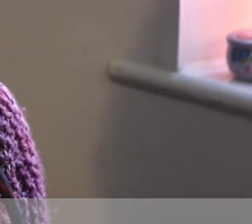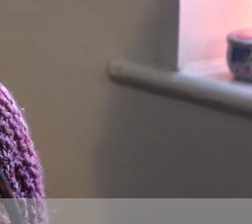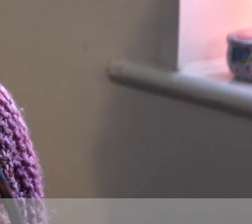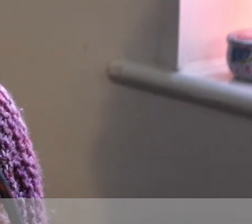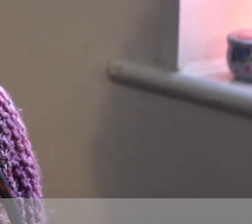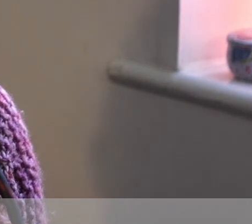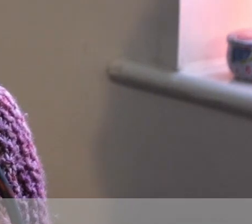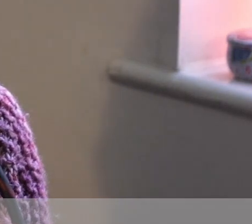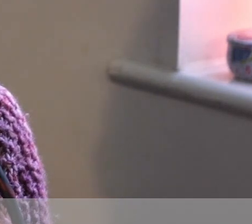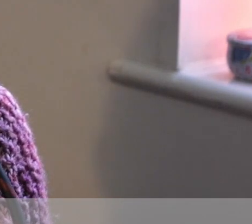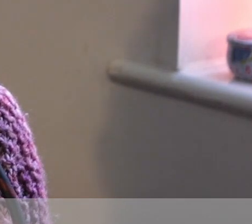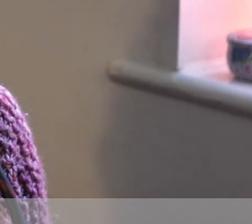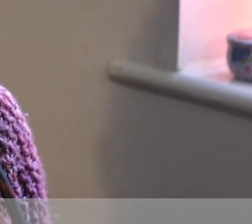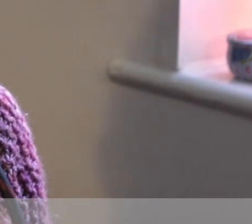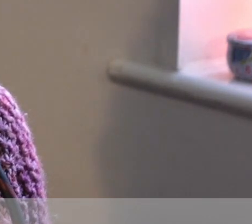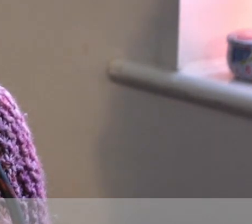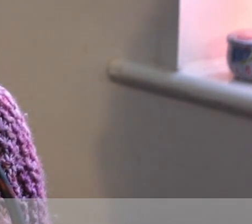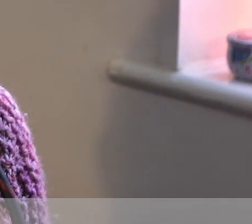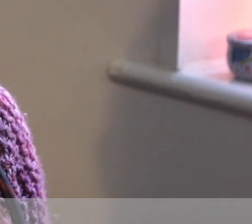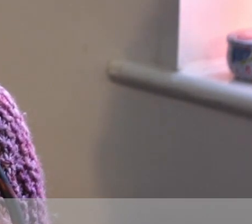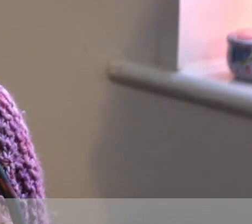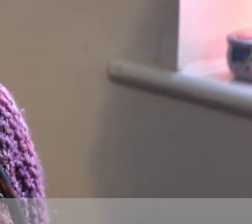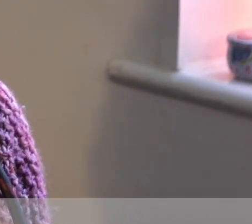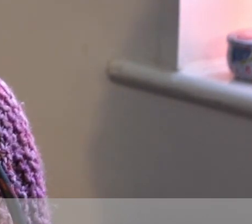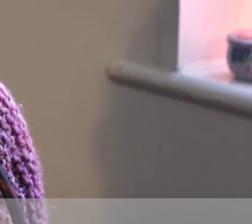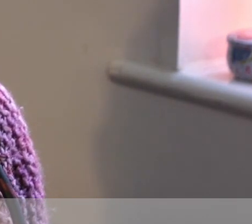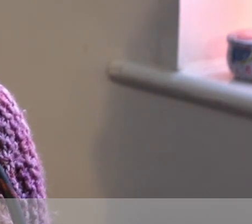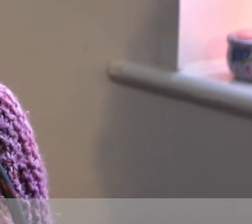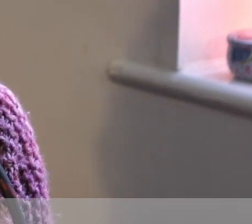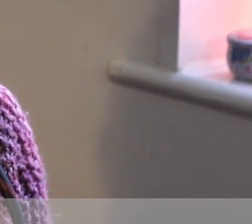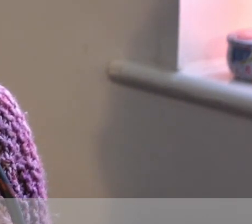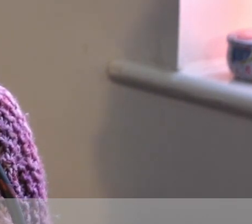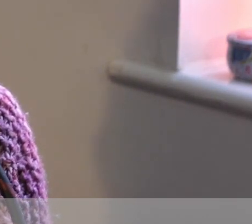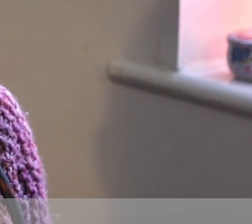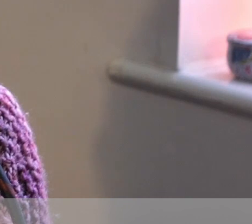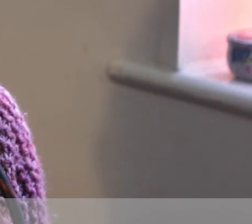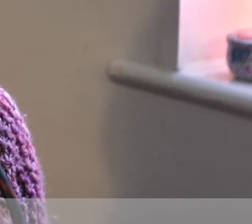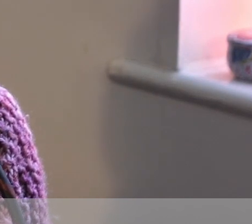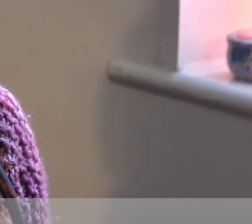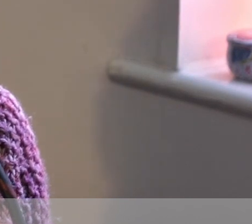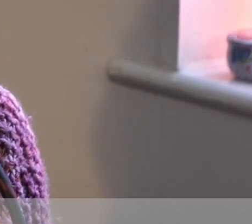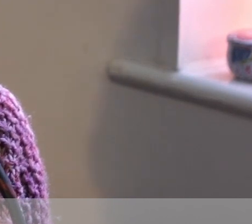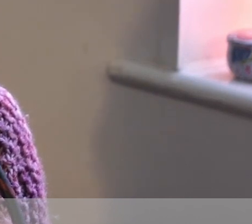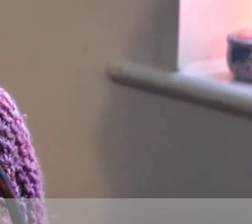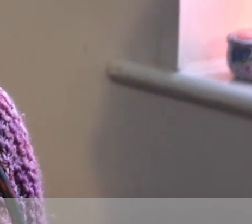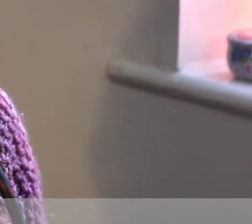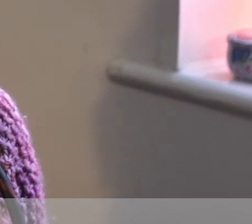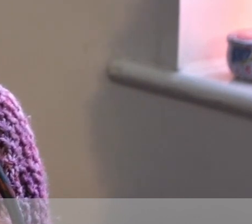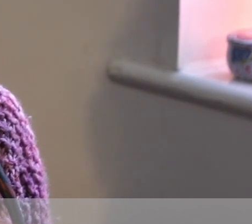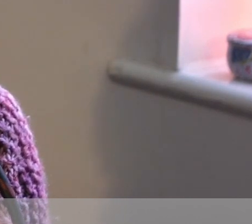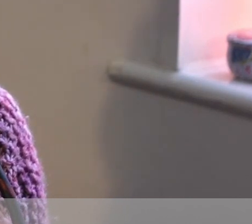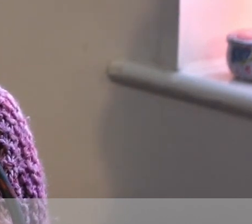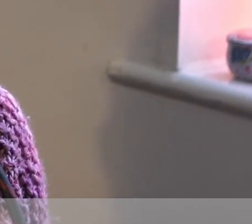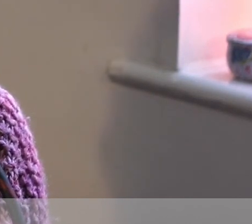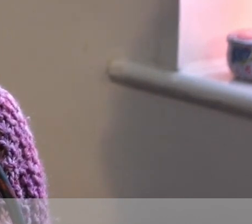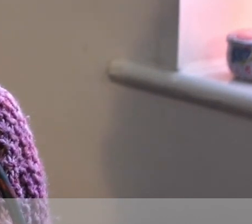of trumpet passed its story to saxophone. Conversation traded lament and jokes, smile and cry, hand